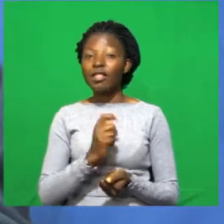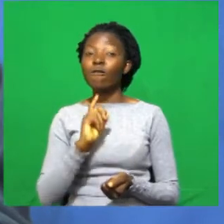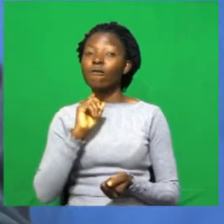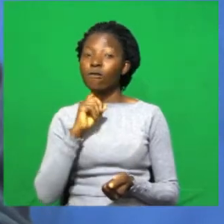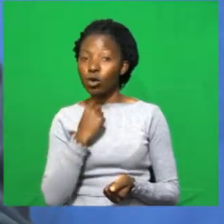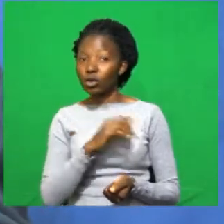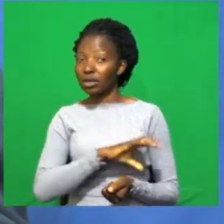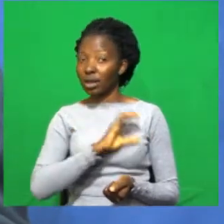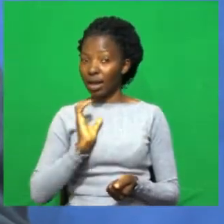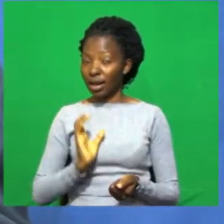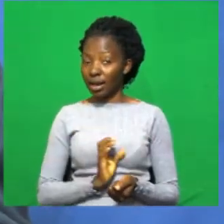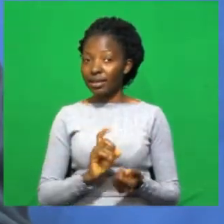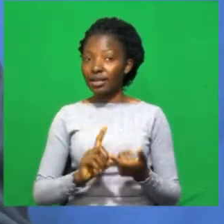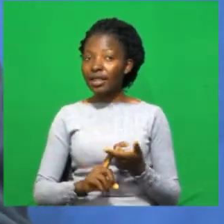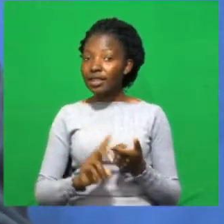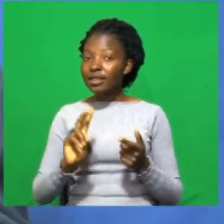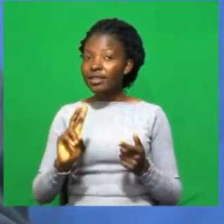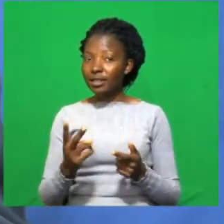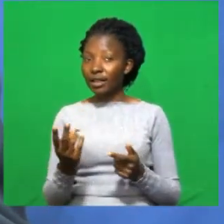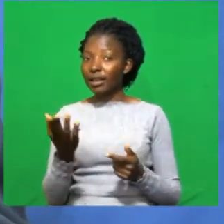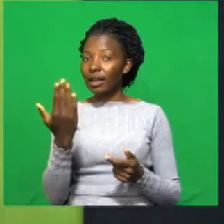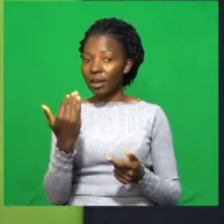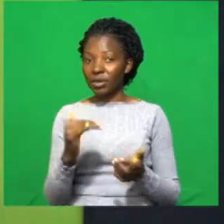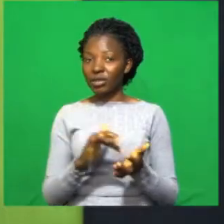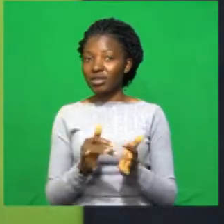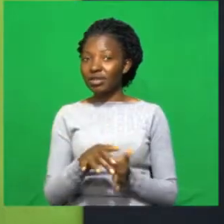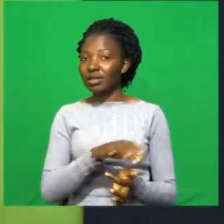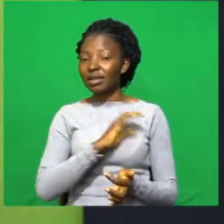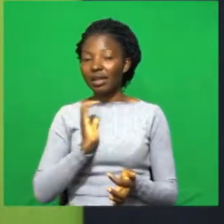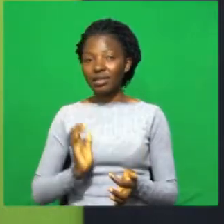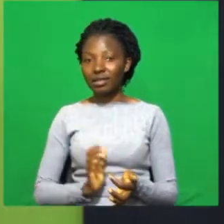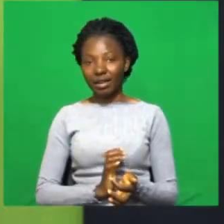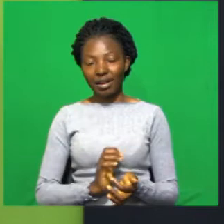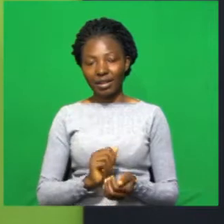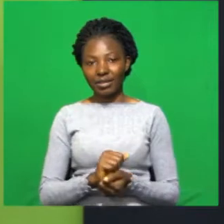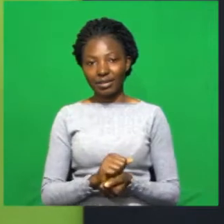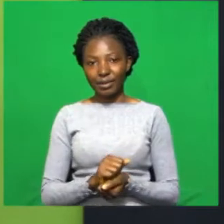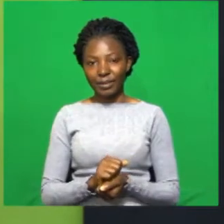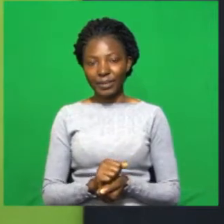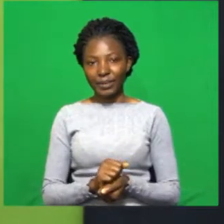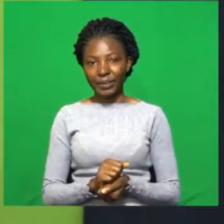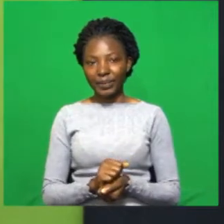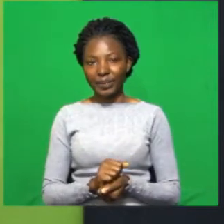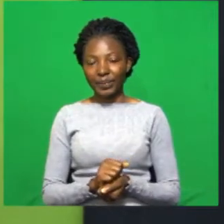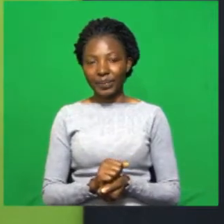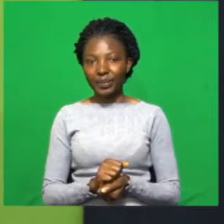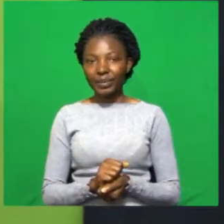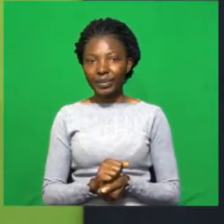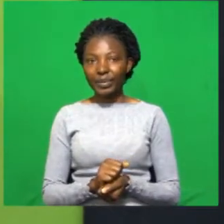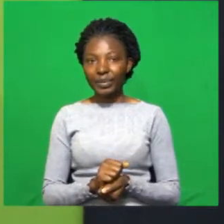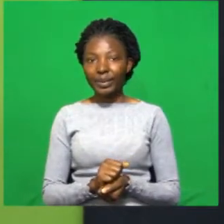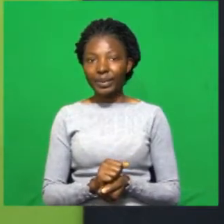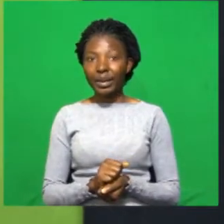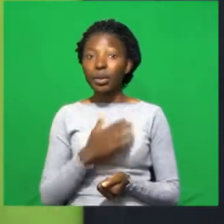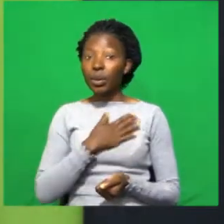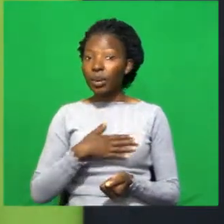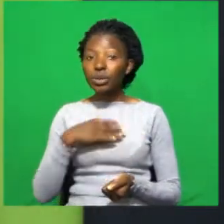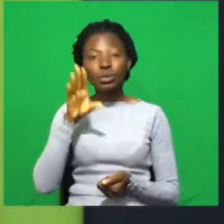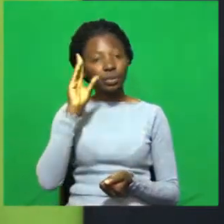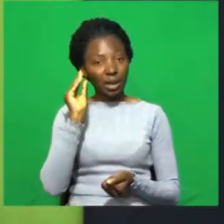Antikristu nekudzoka kwaKristu. Yes, the Antichrist and the Second Coming of Christ. Yes. Toda